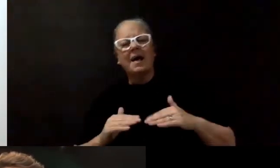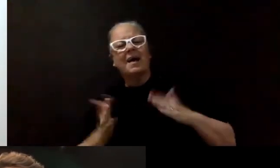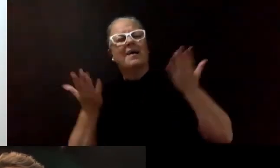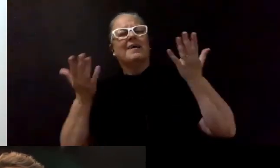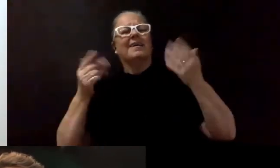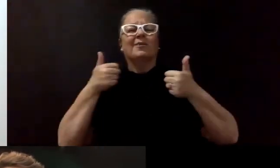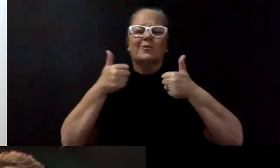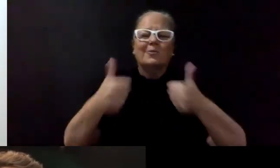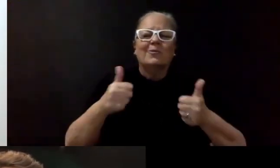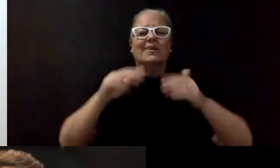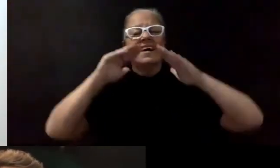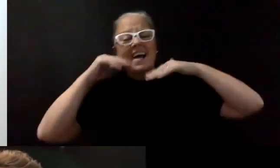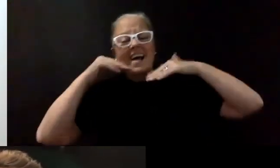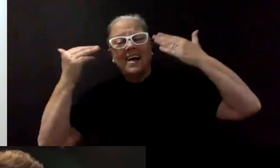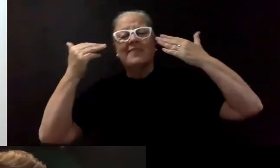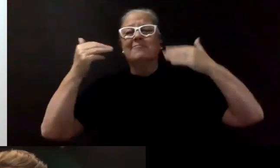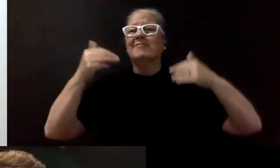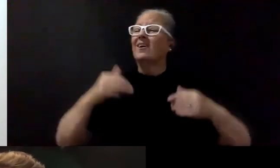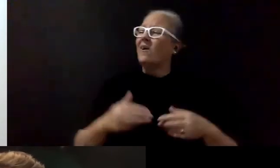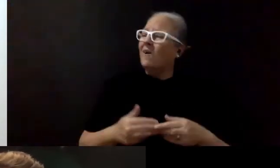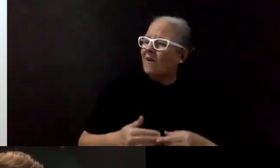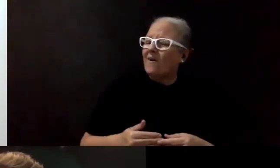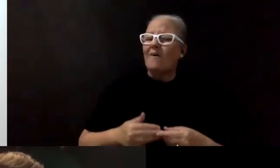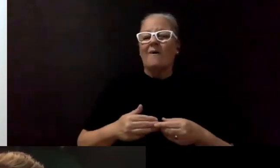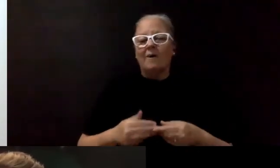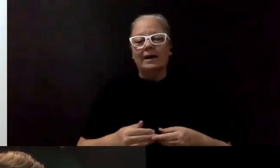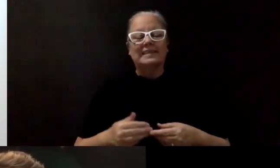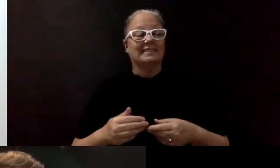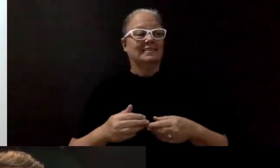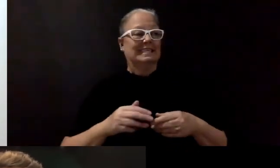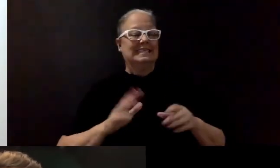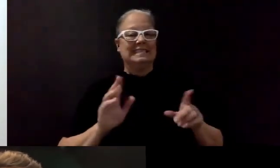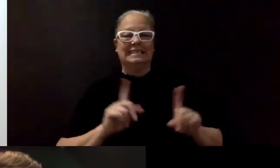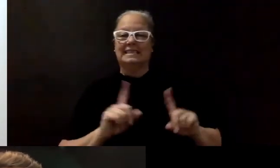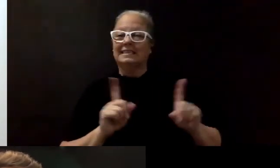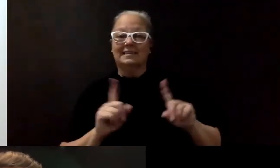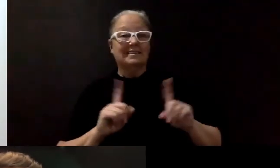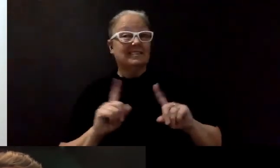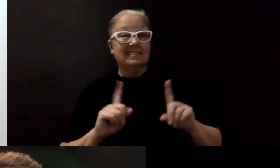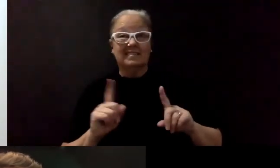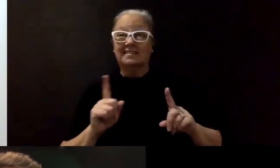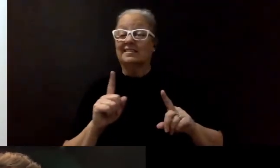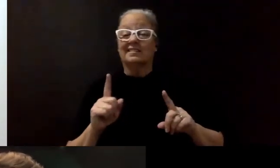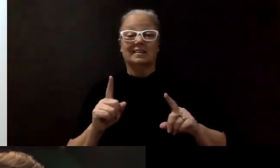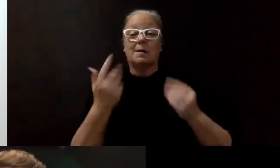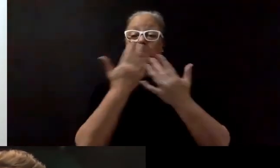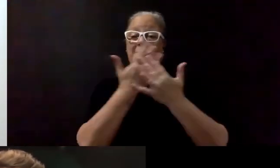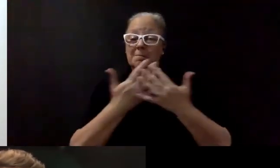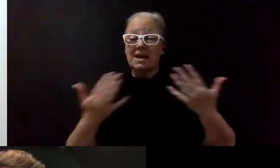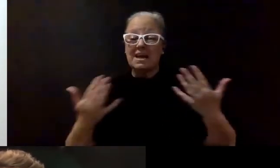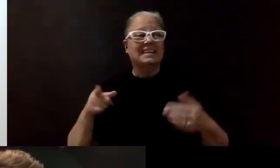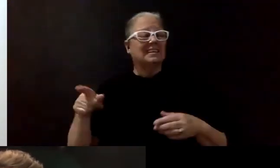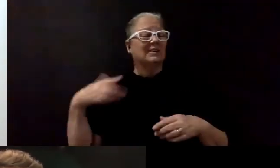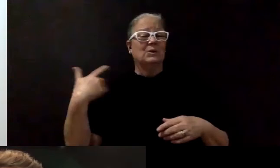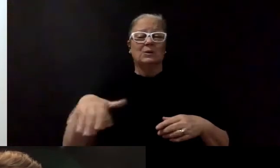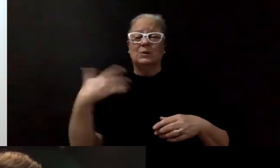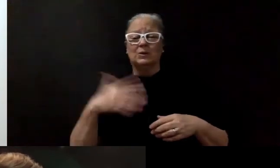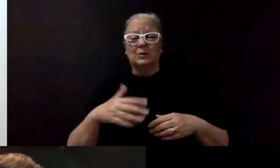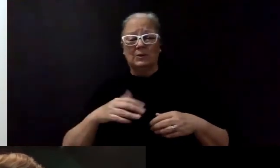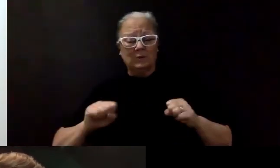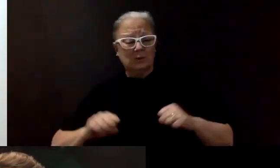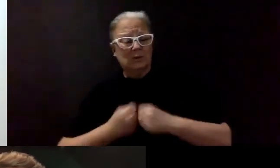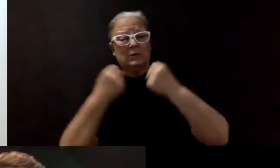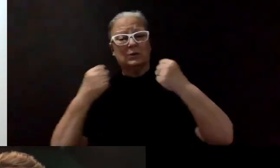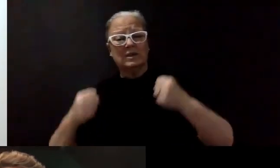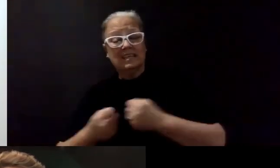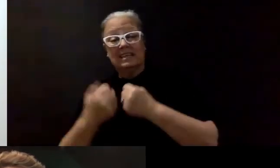people are so pressured. And are facing so many challenges, and I'm not sure what it's like in Minorca, but